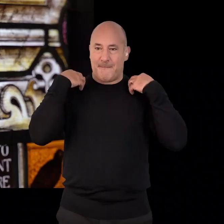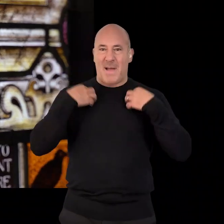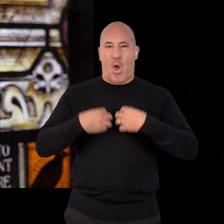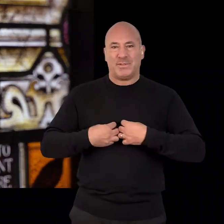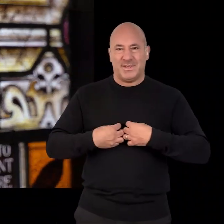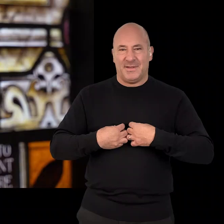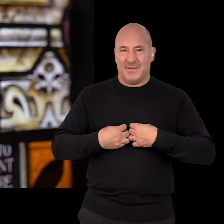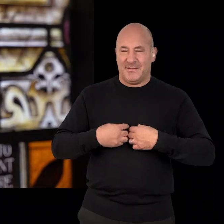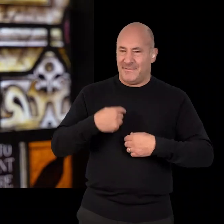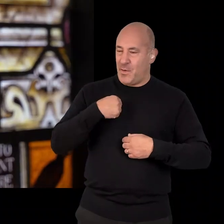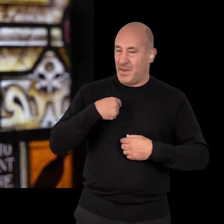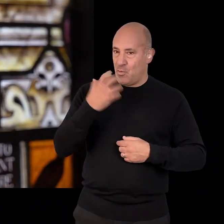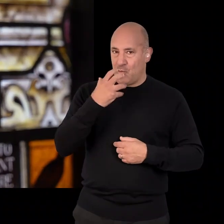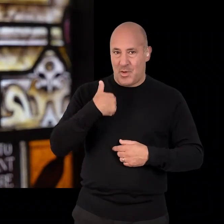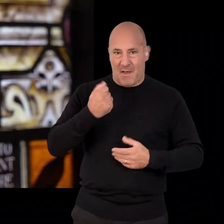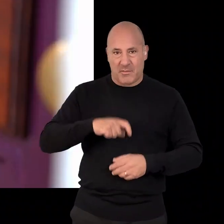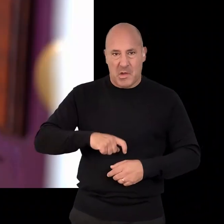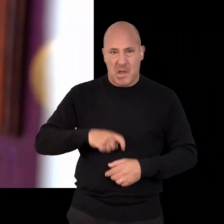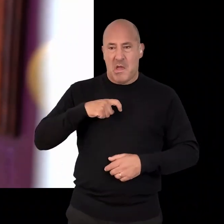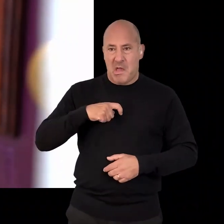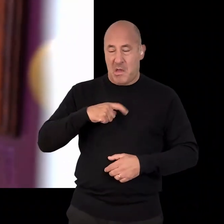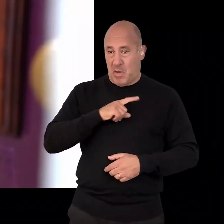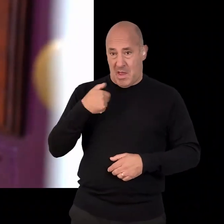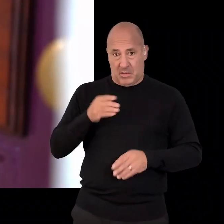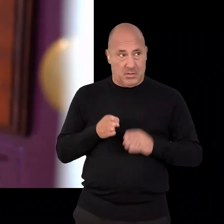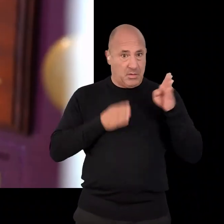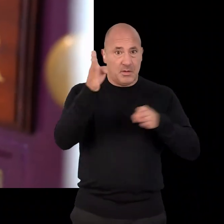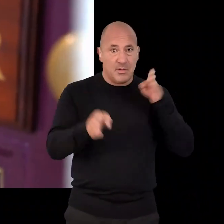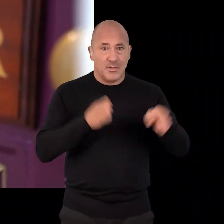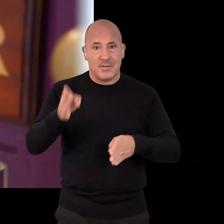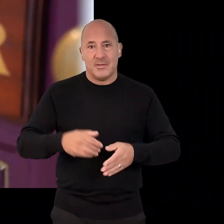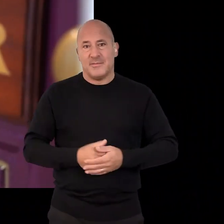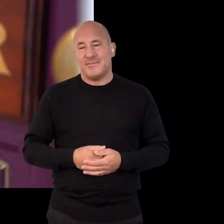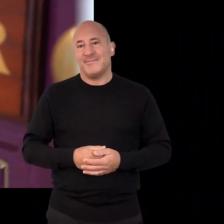The mayoralty for me, it's given me confidence because suddenly I was out there.